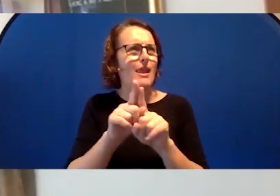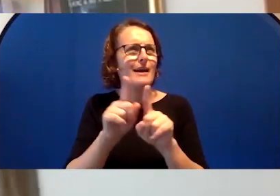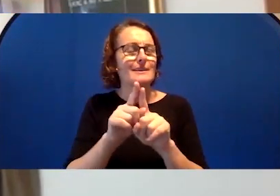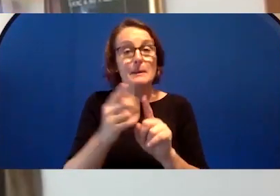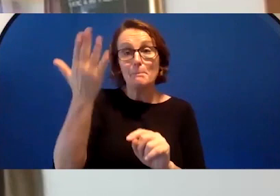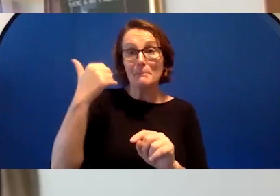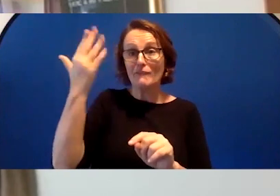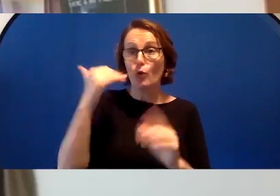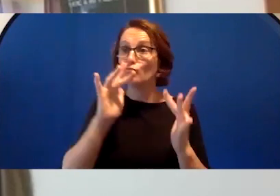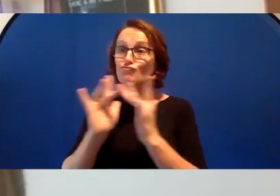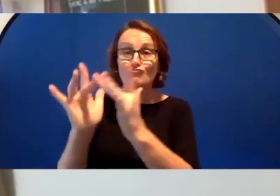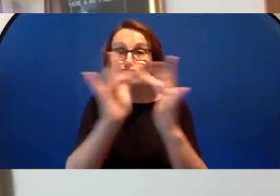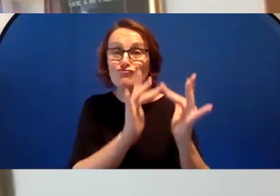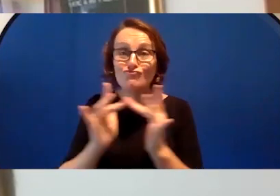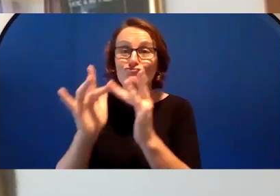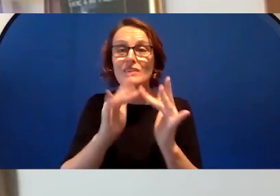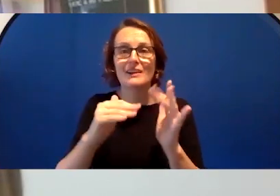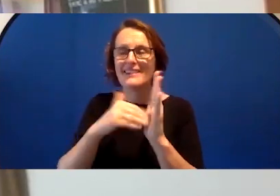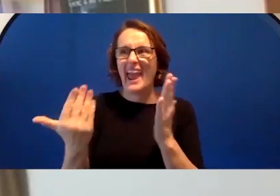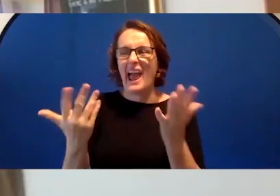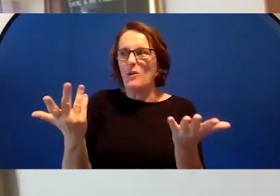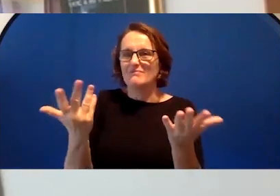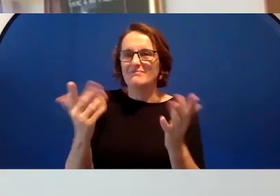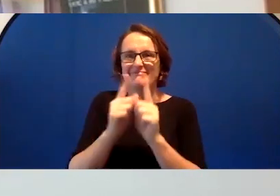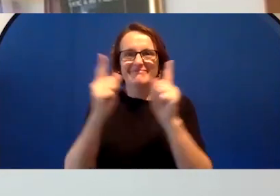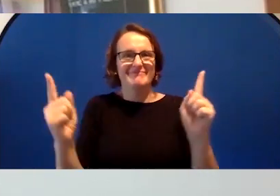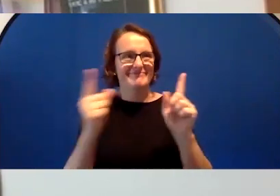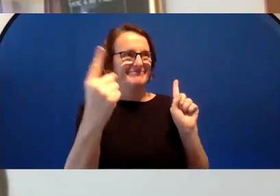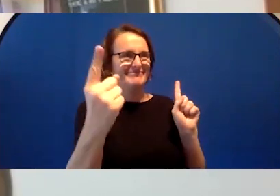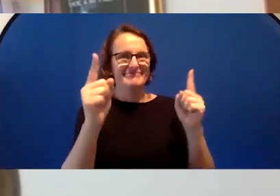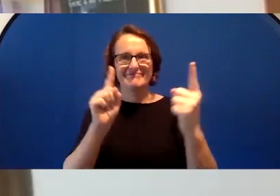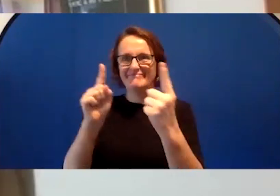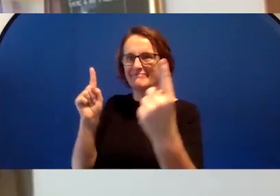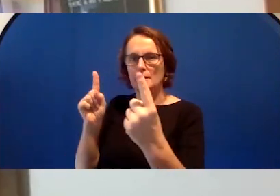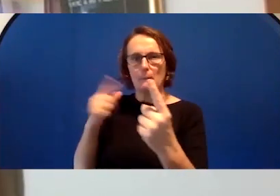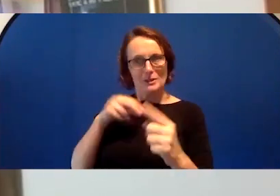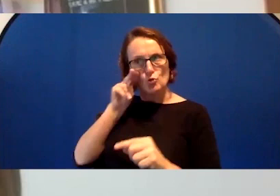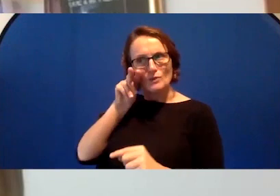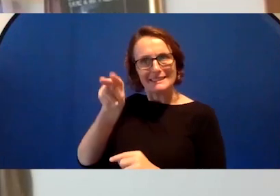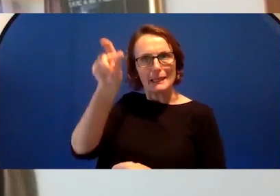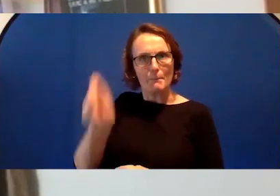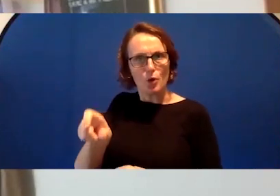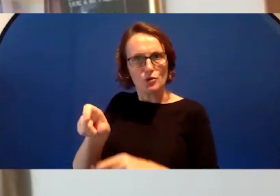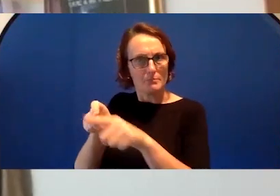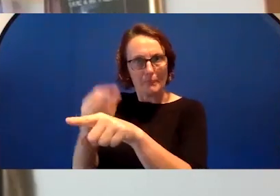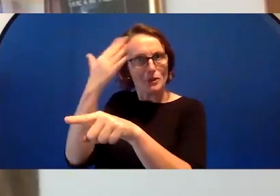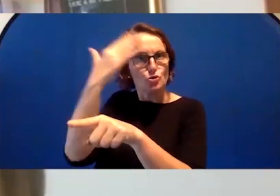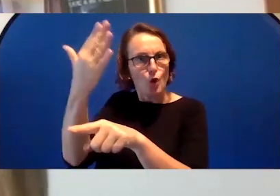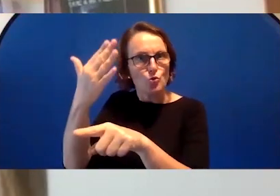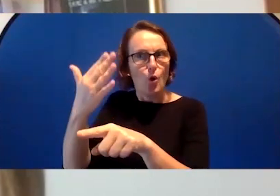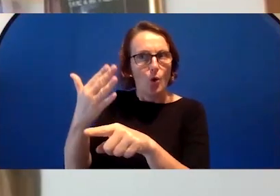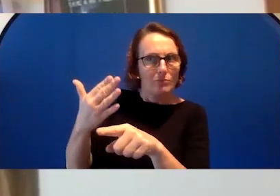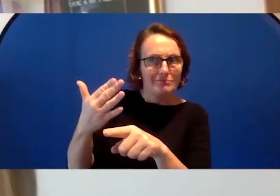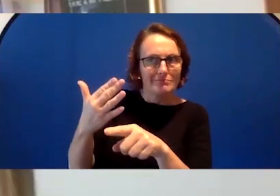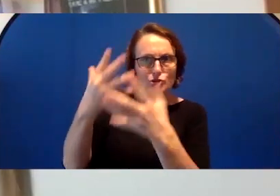same incidental opportunities to spot those kind of early signs that someone might be struggling, those behaviour changes and